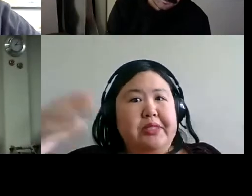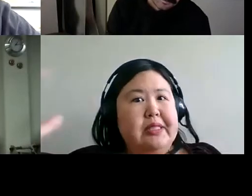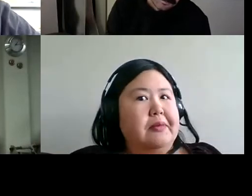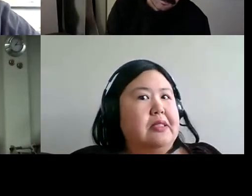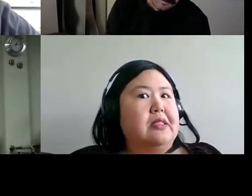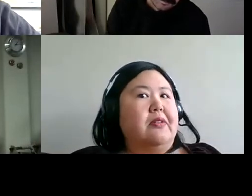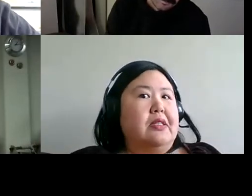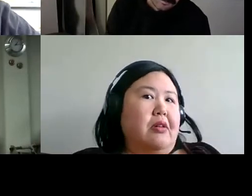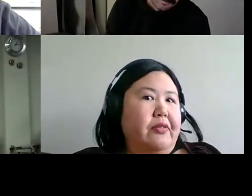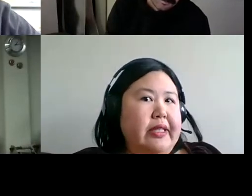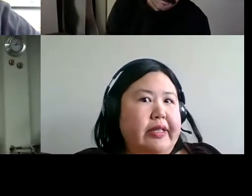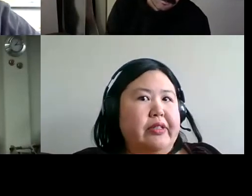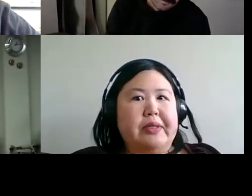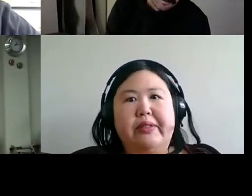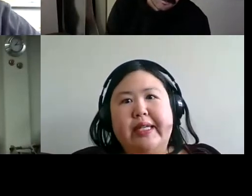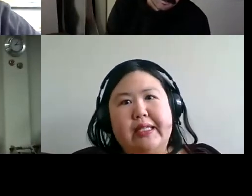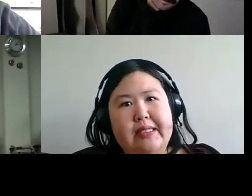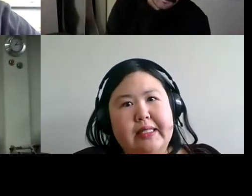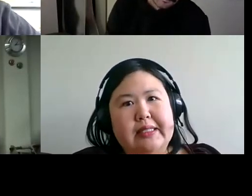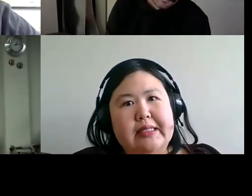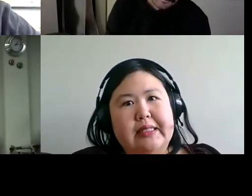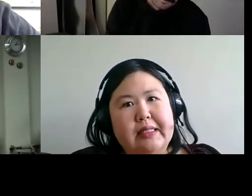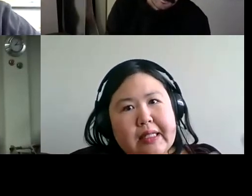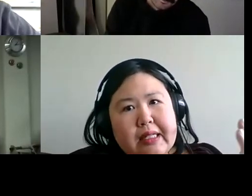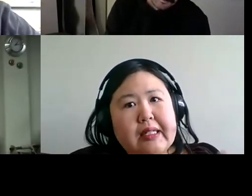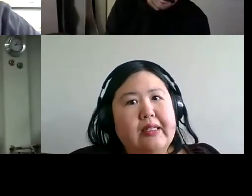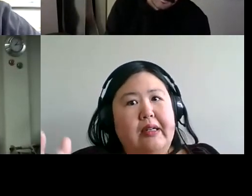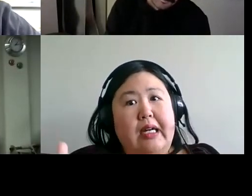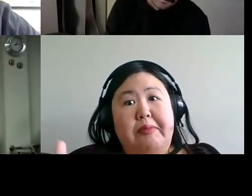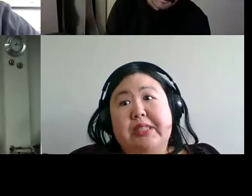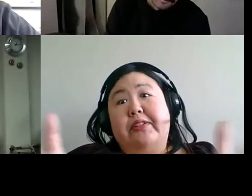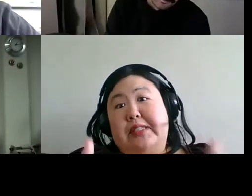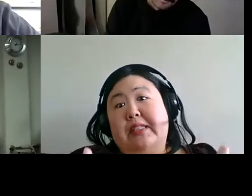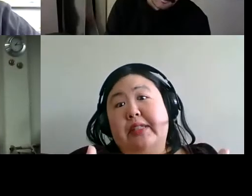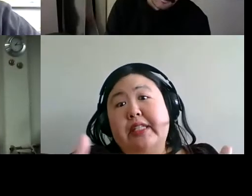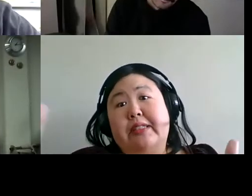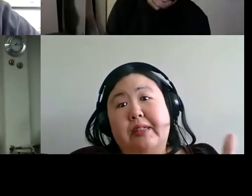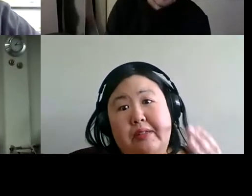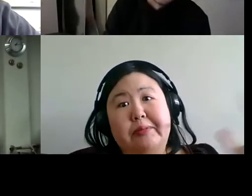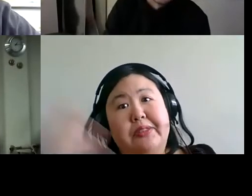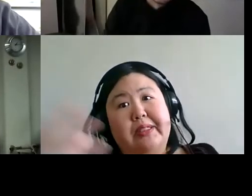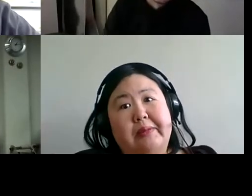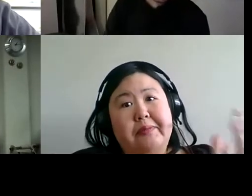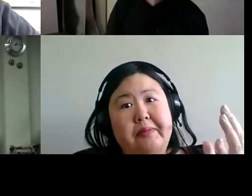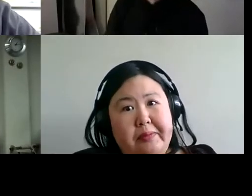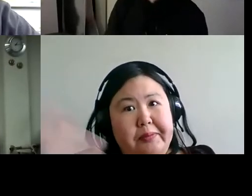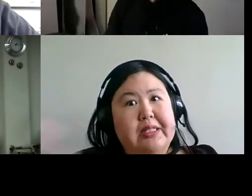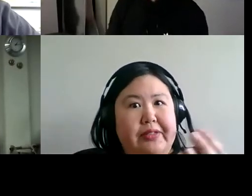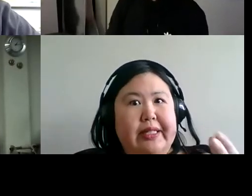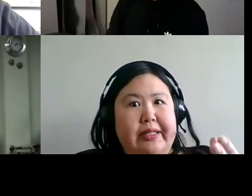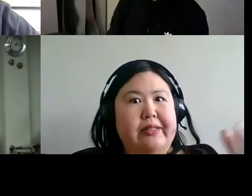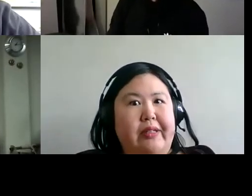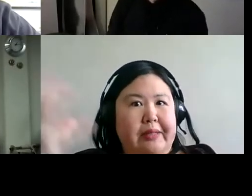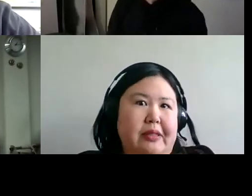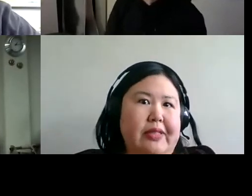are a museum that serves the whole of Ontario, but the reality is because of our physical location, only certain parts